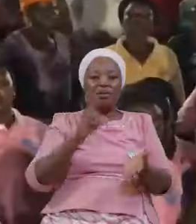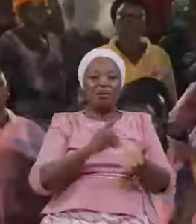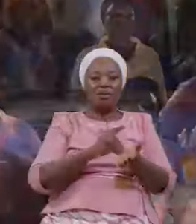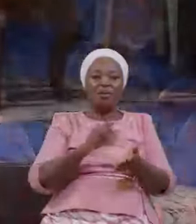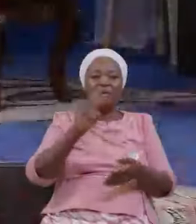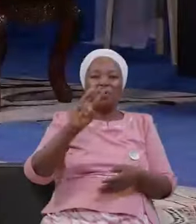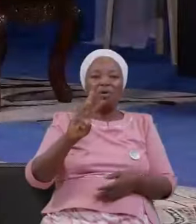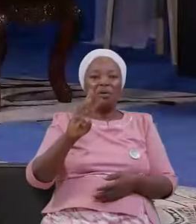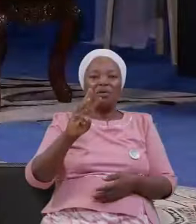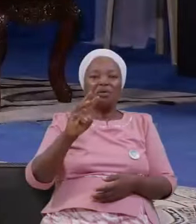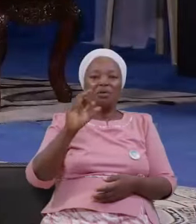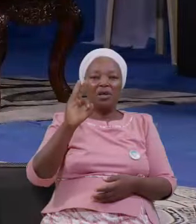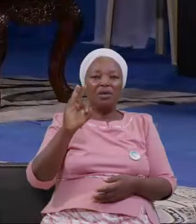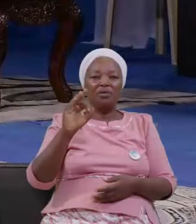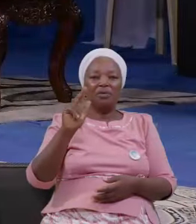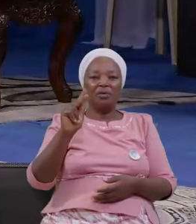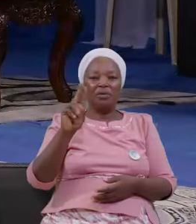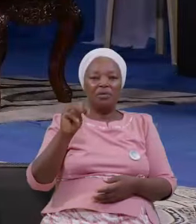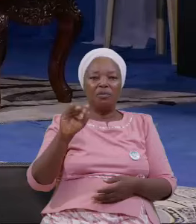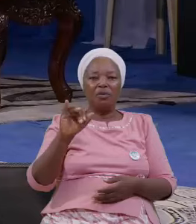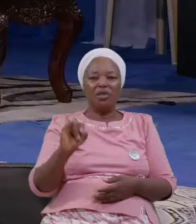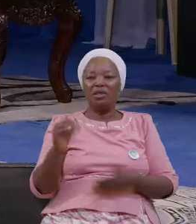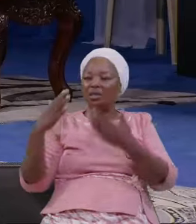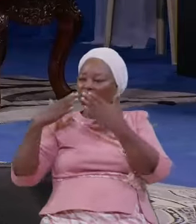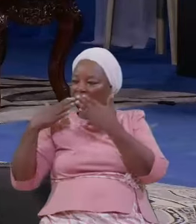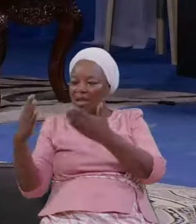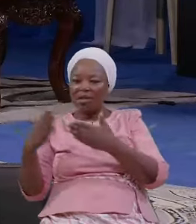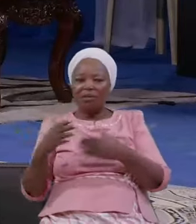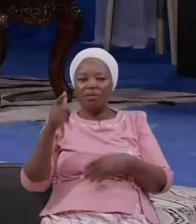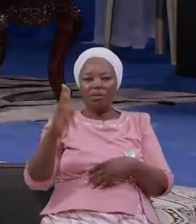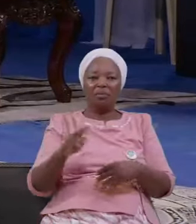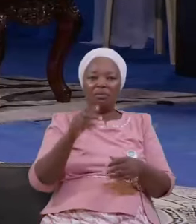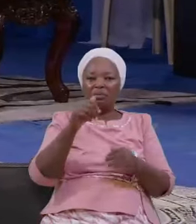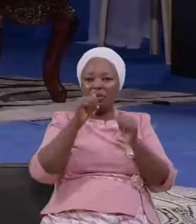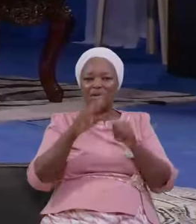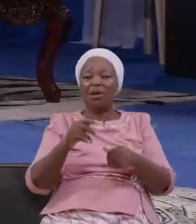Kumuyi. Thank you. God bless you. Everybody,